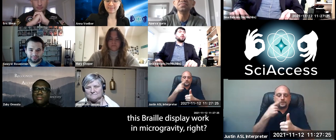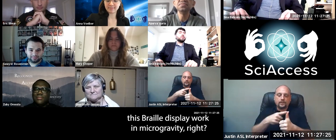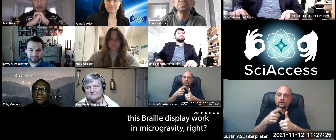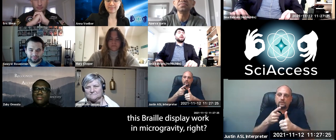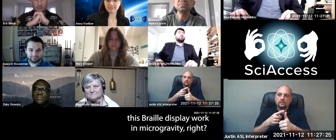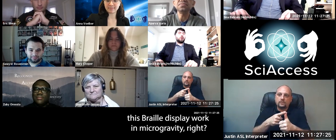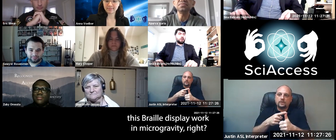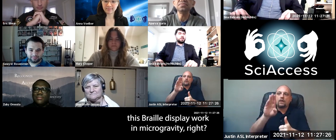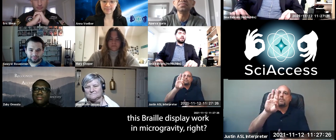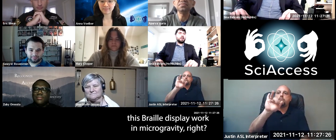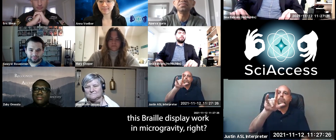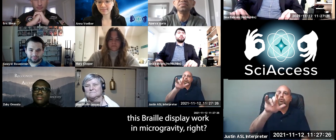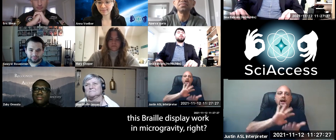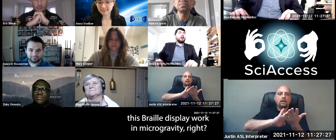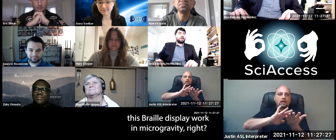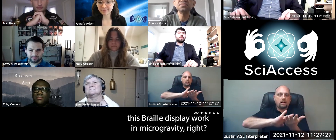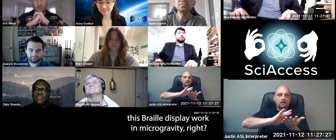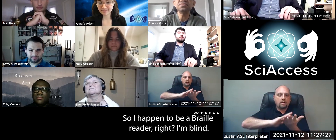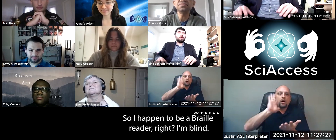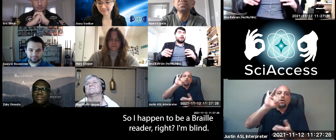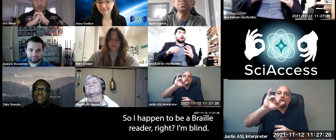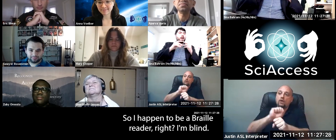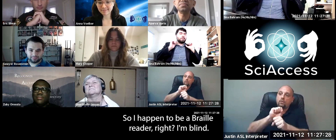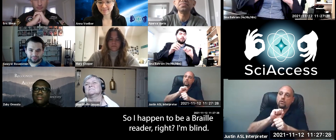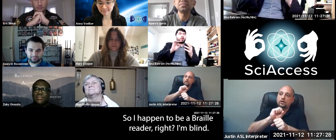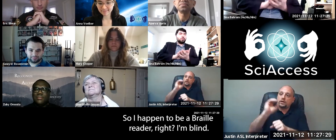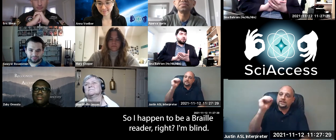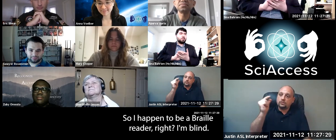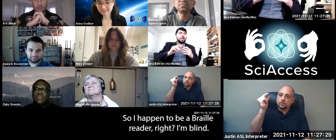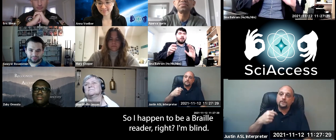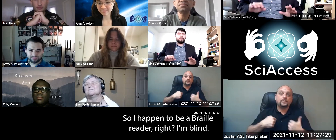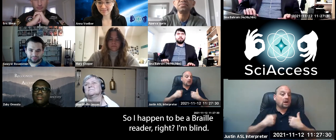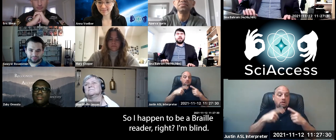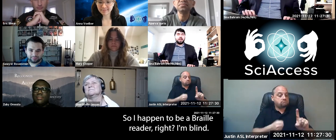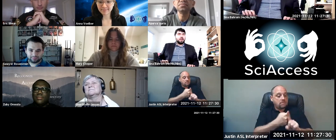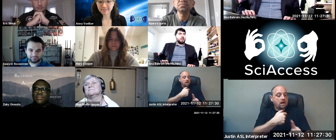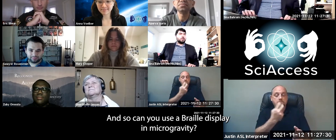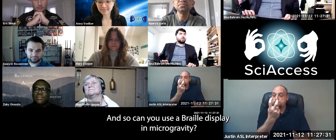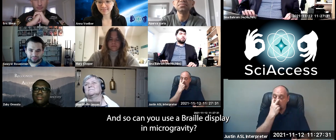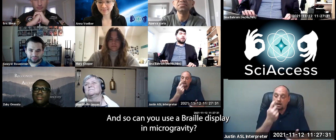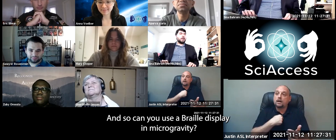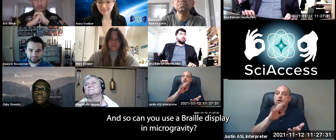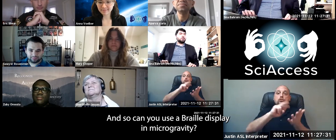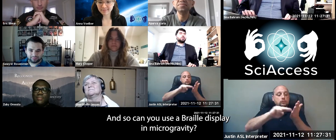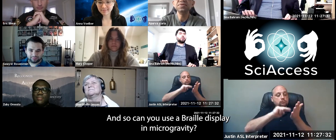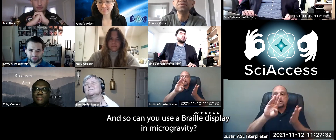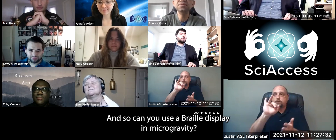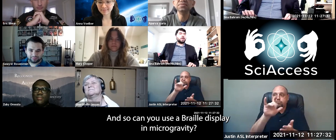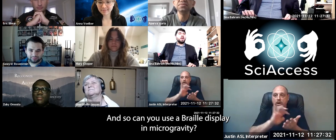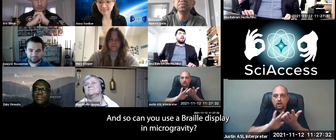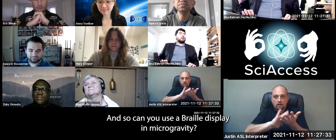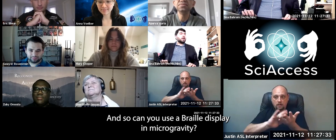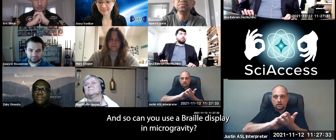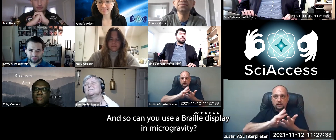does Braille display work in microgravity, right? So I happen to be a Braille reader, right? I'm blind, and so can you use a Braille